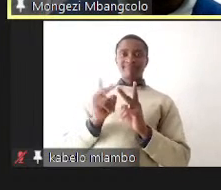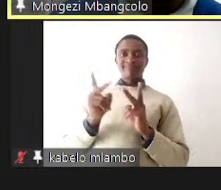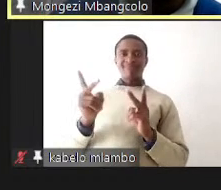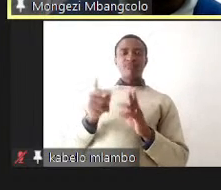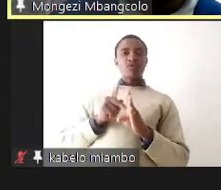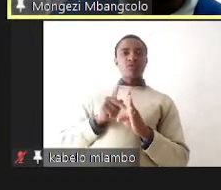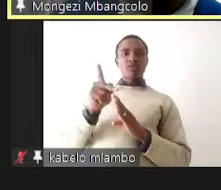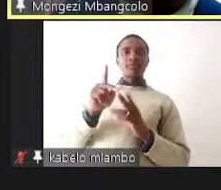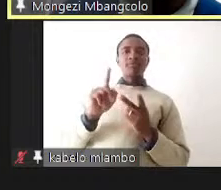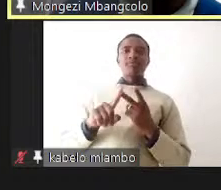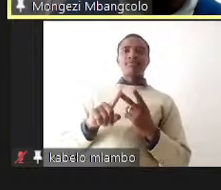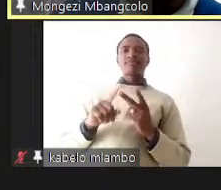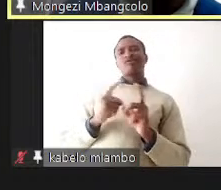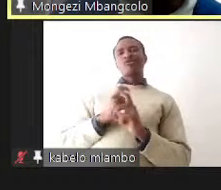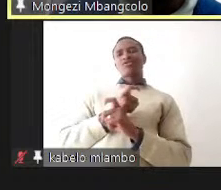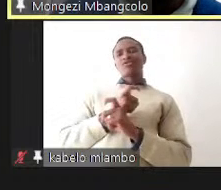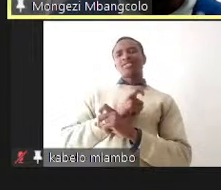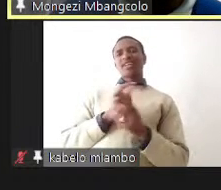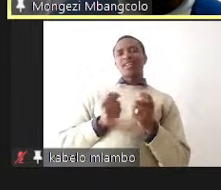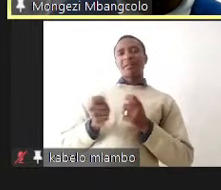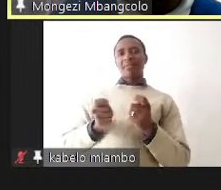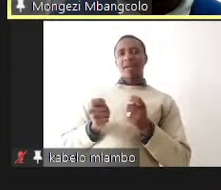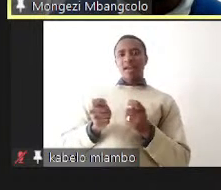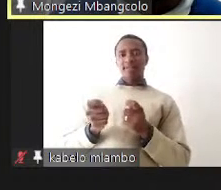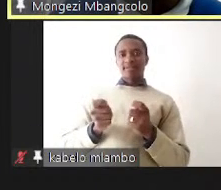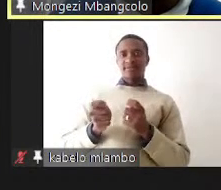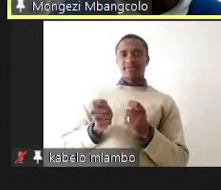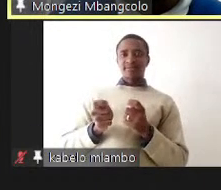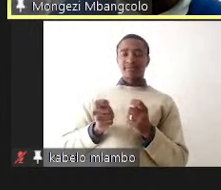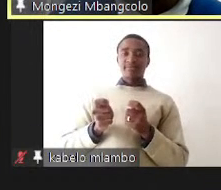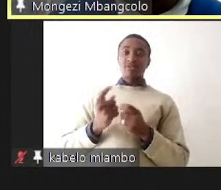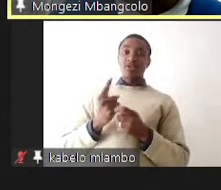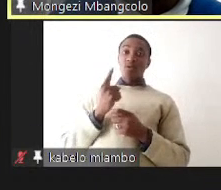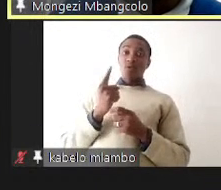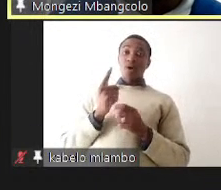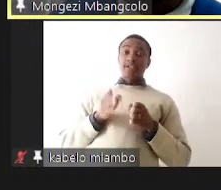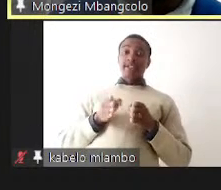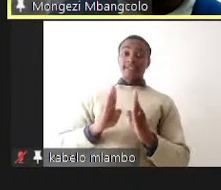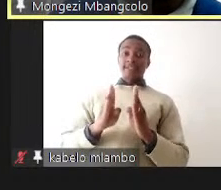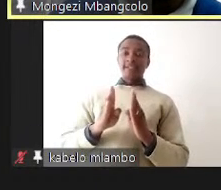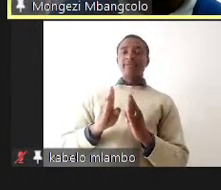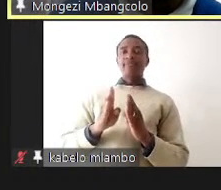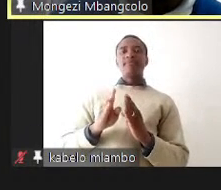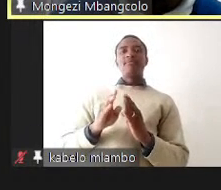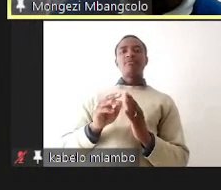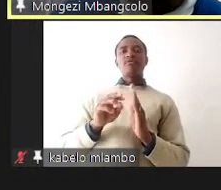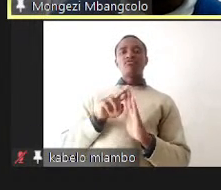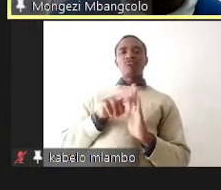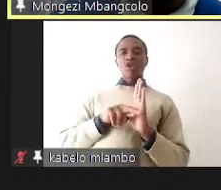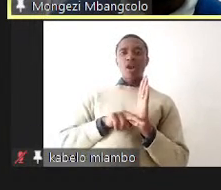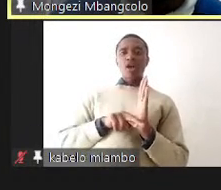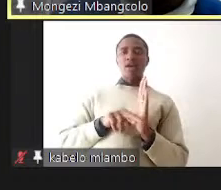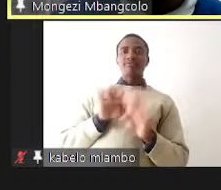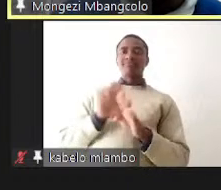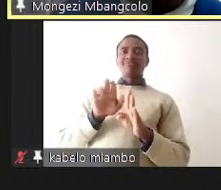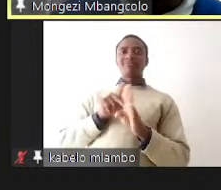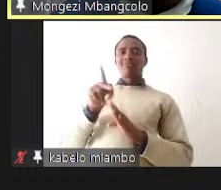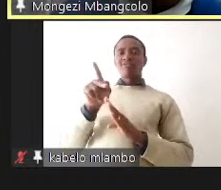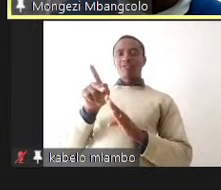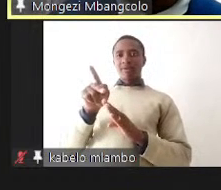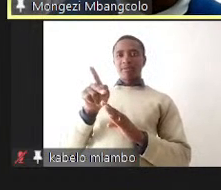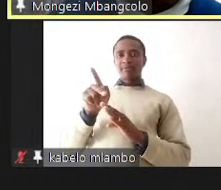and sophisticated markets on the one extreme and completely unregulated and informal at the other. So